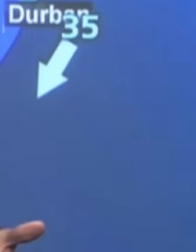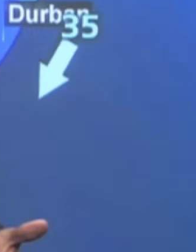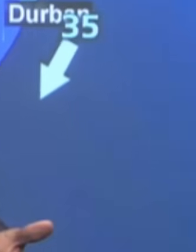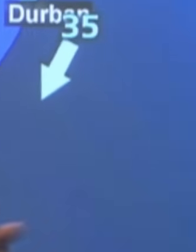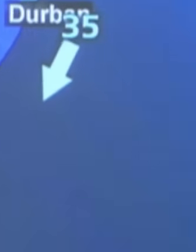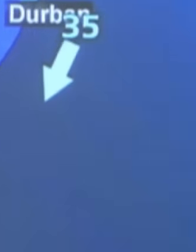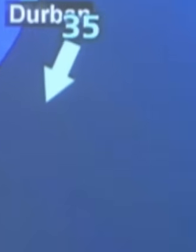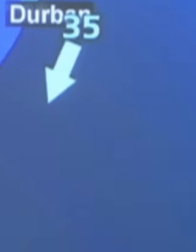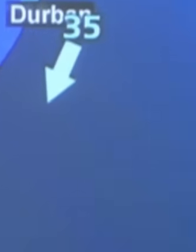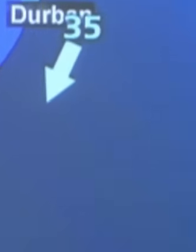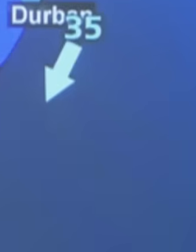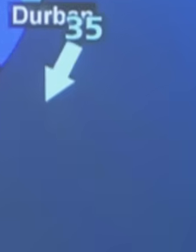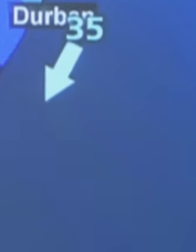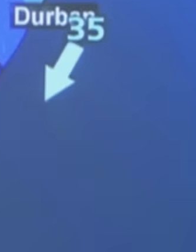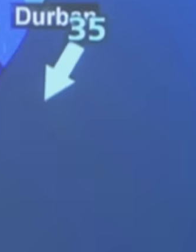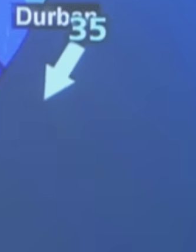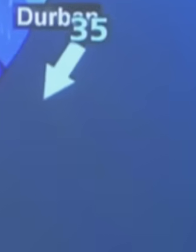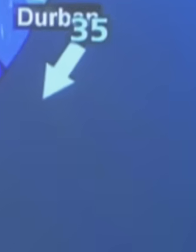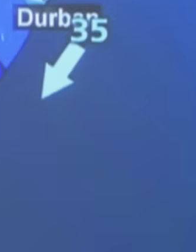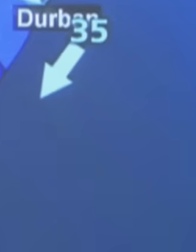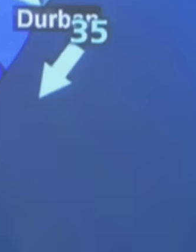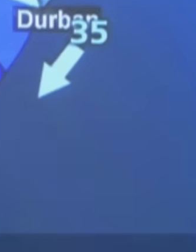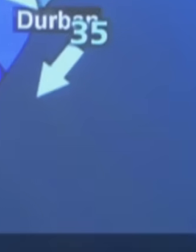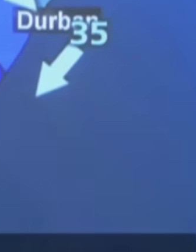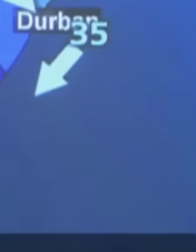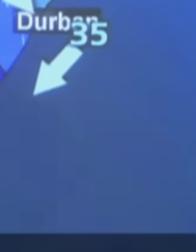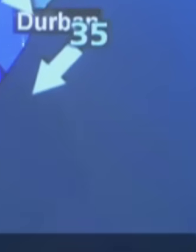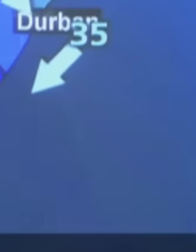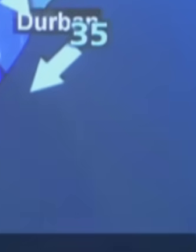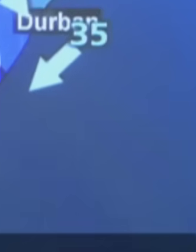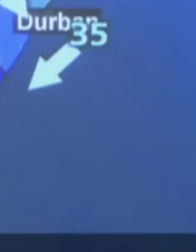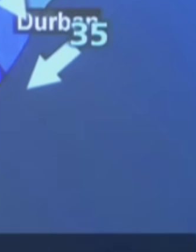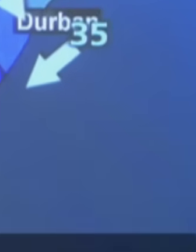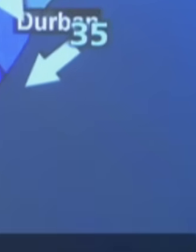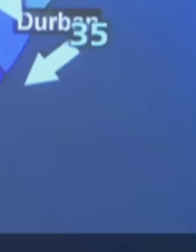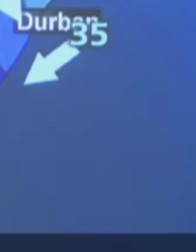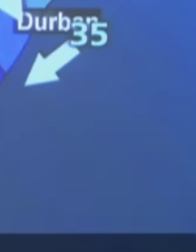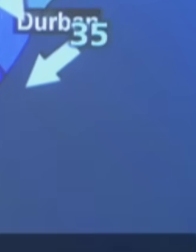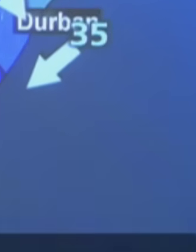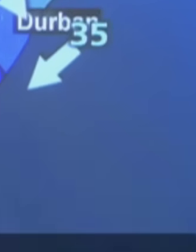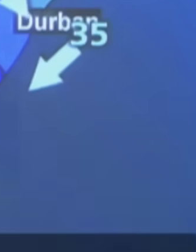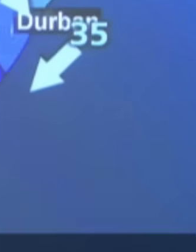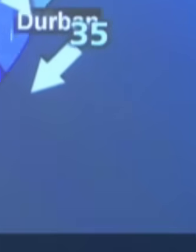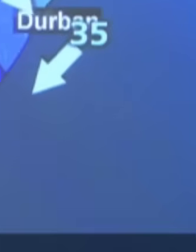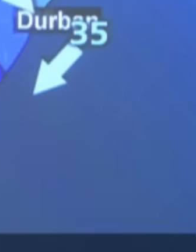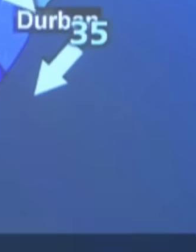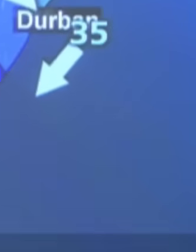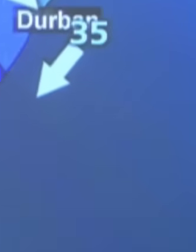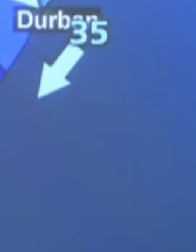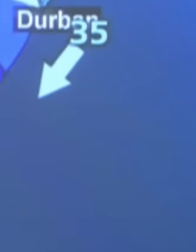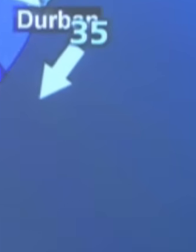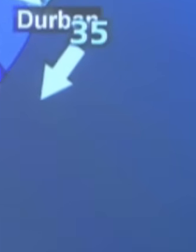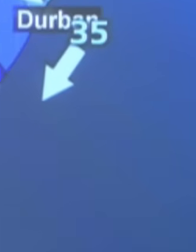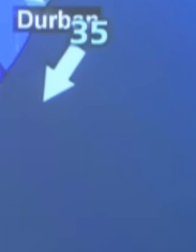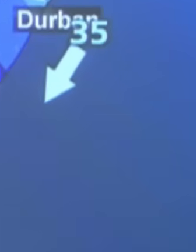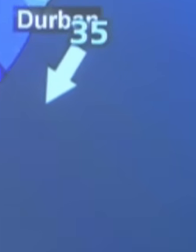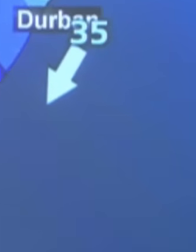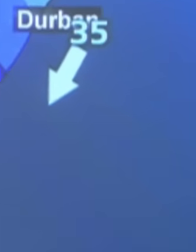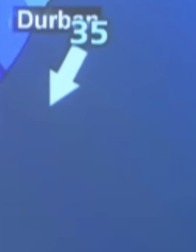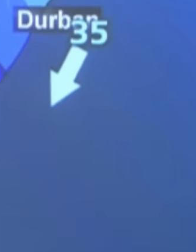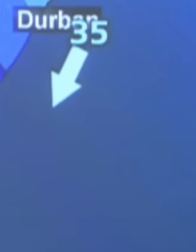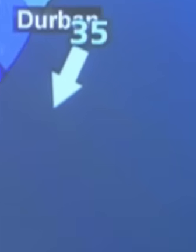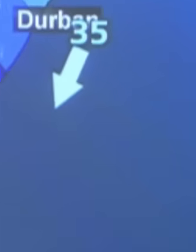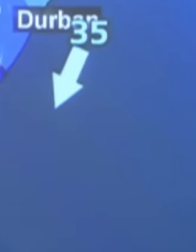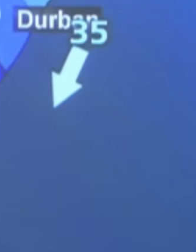Abu ba dumela ho tsa boledi se makjeno hlokomele hore tla bana pula tse matla a re shebela ka qaba ya kgaohlola jwale hona ka re thekong a re bokana ka hare na hateng le fela pula tse saeng